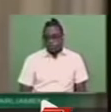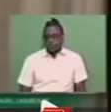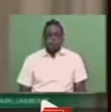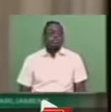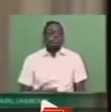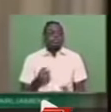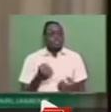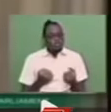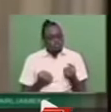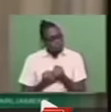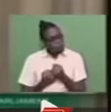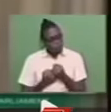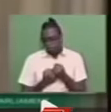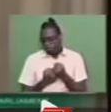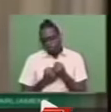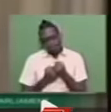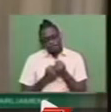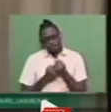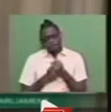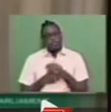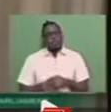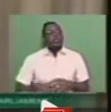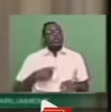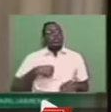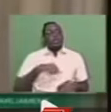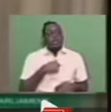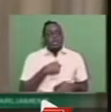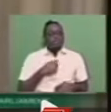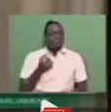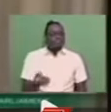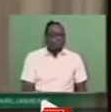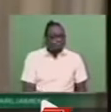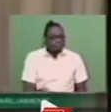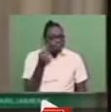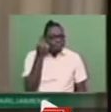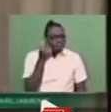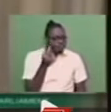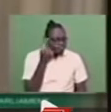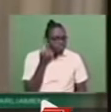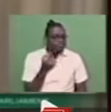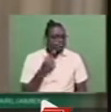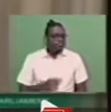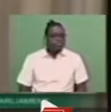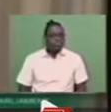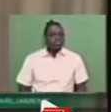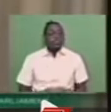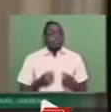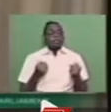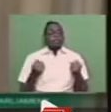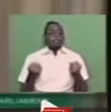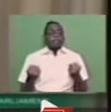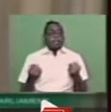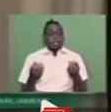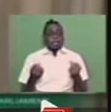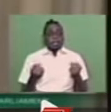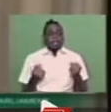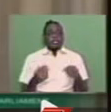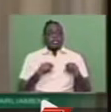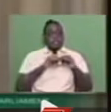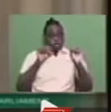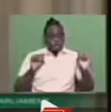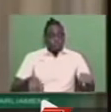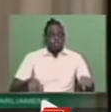It has come to our attention that many, if not all, of these 75 stations recently before